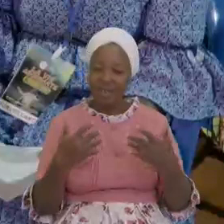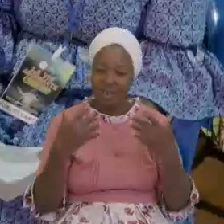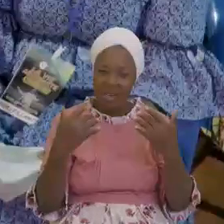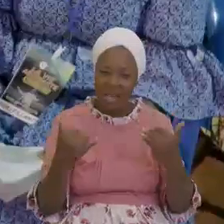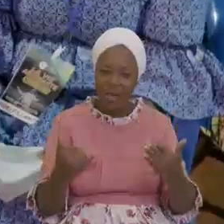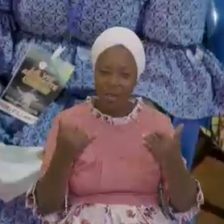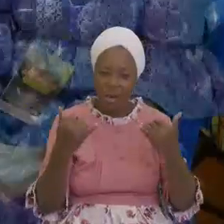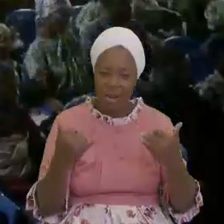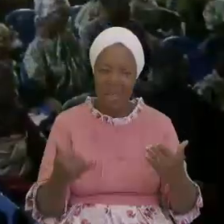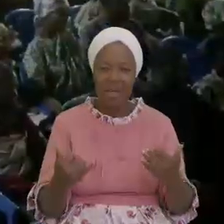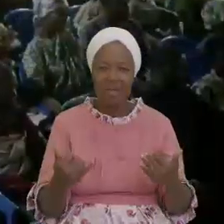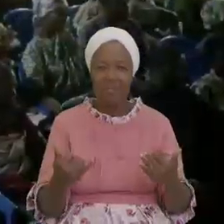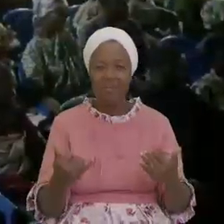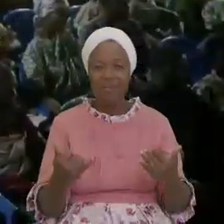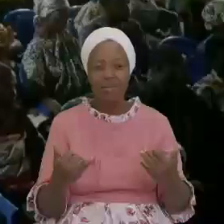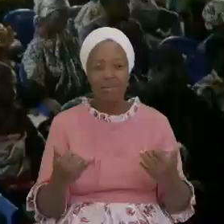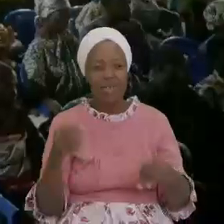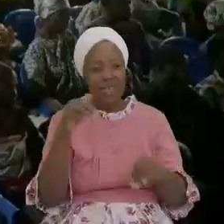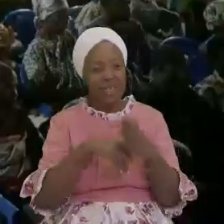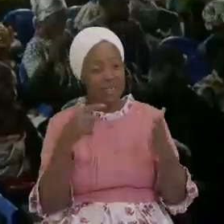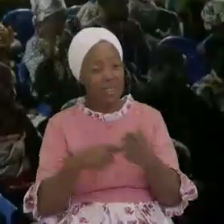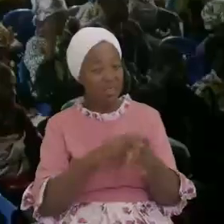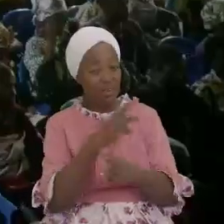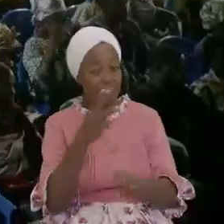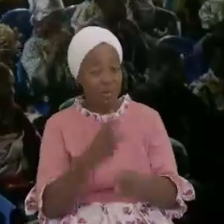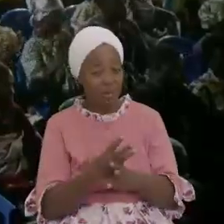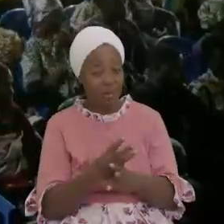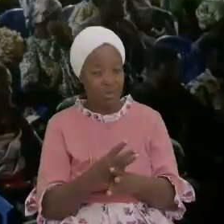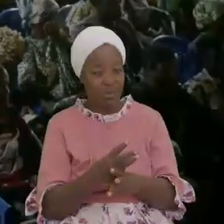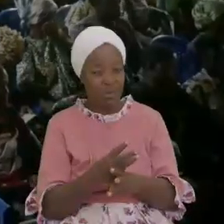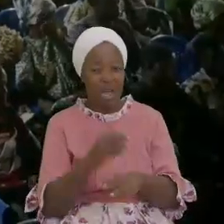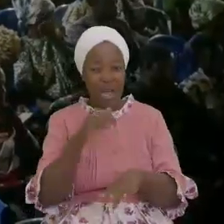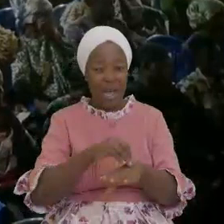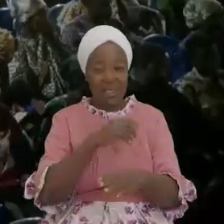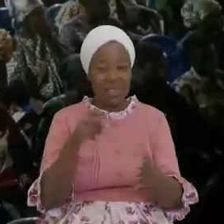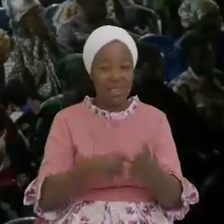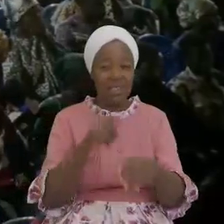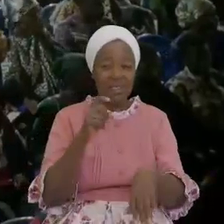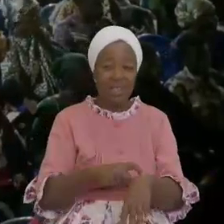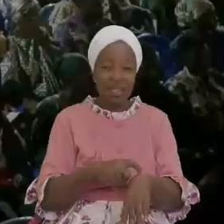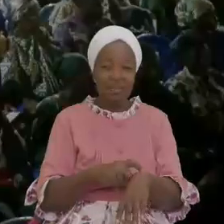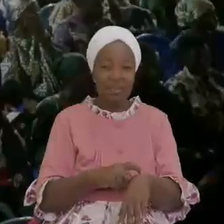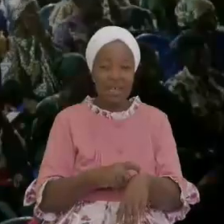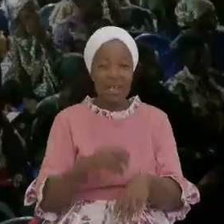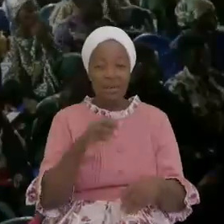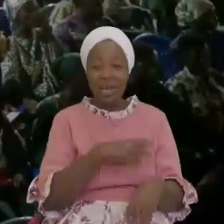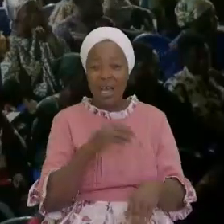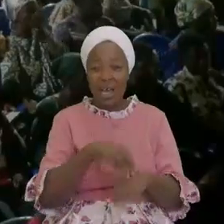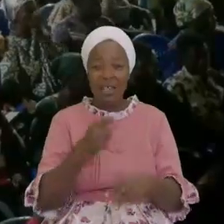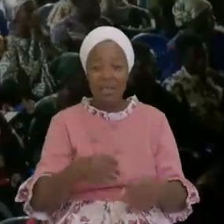Now, in this world, at this time, at the present time,